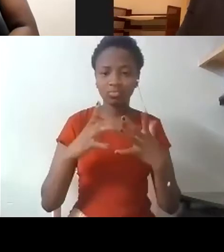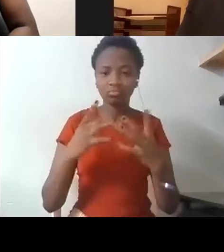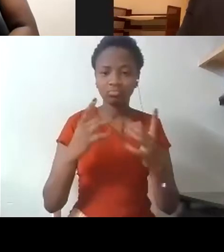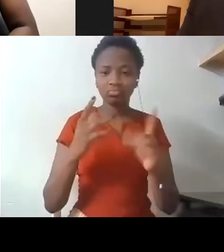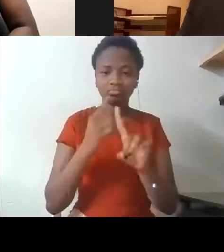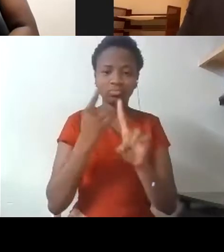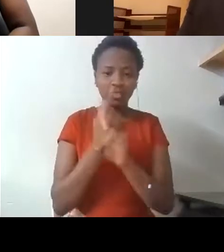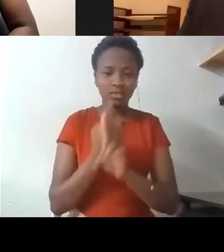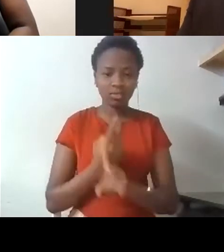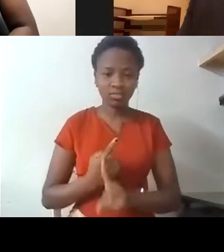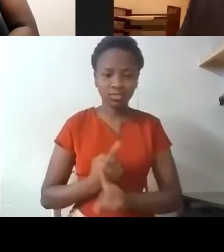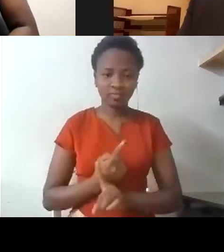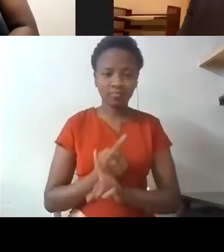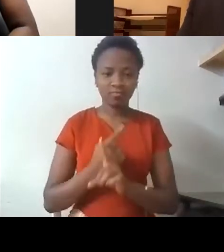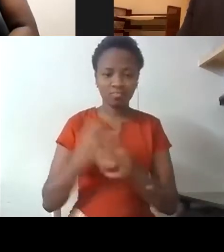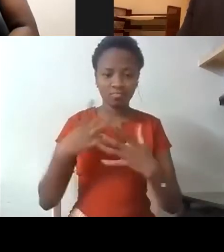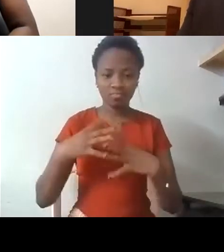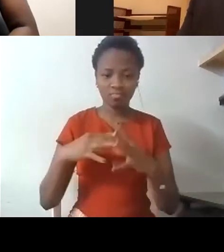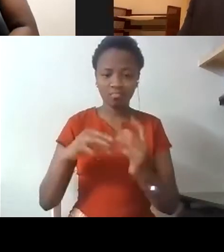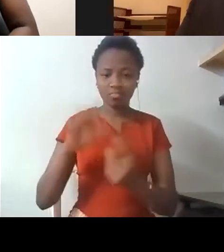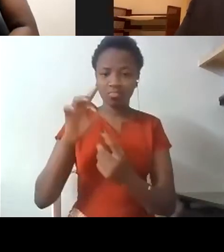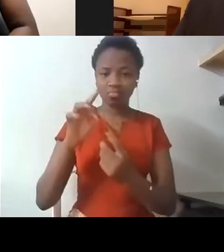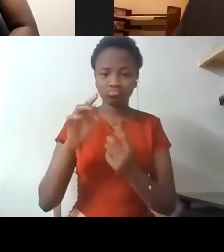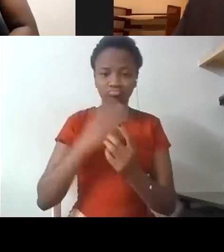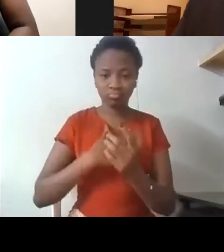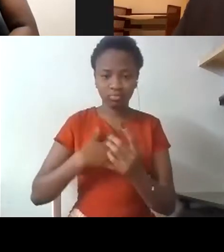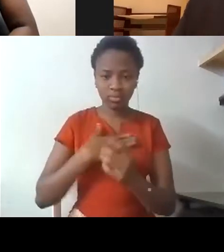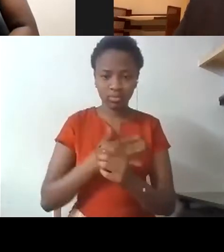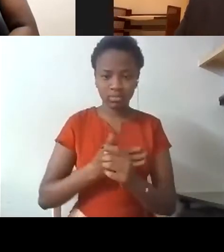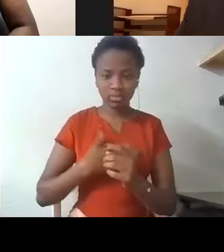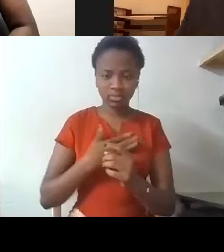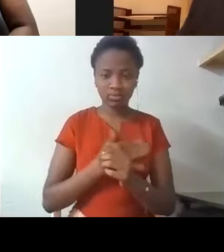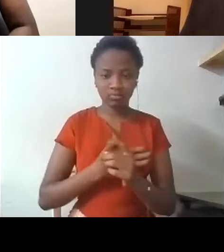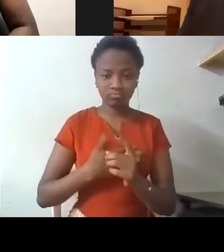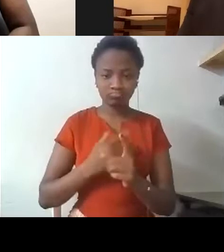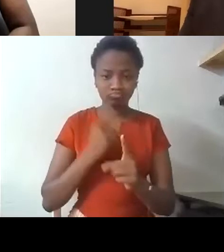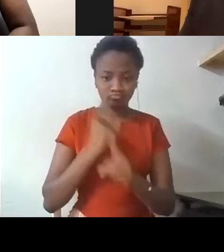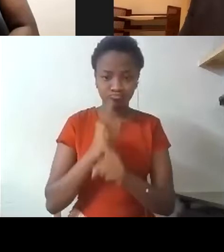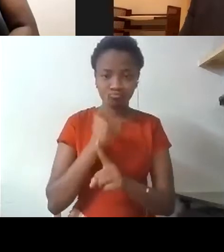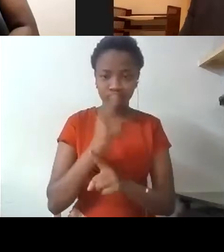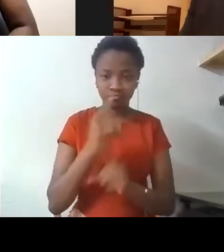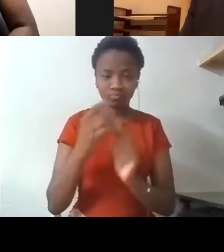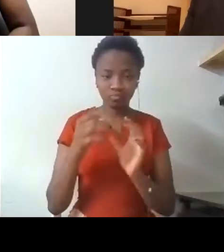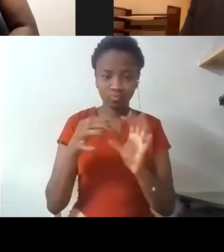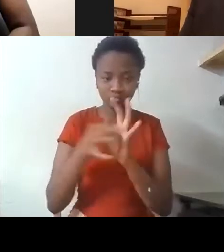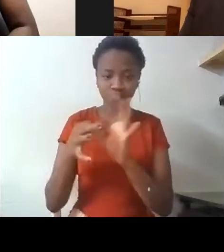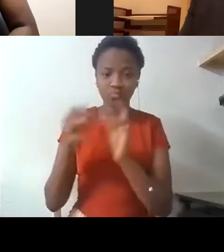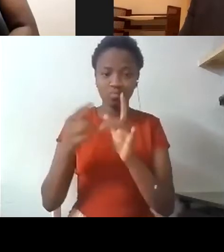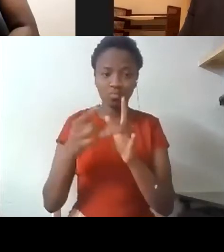right channel. And then we can continue with Maria Soledad's